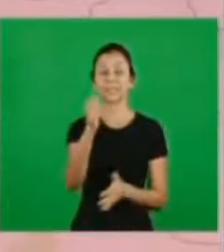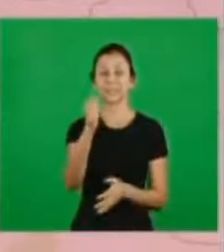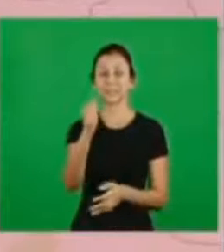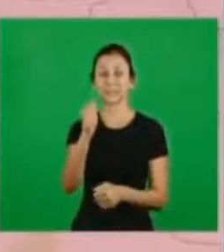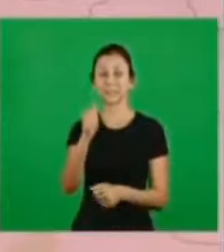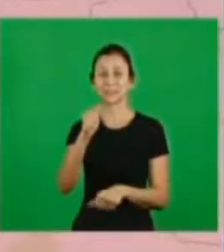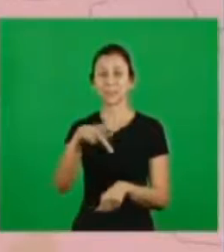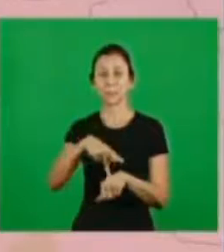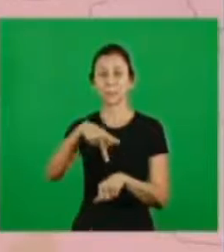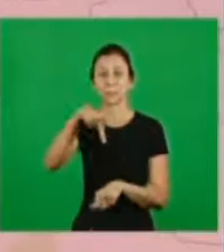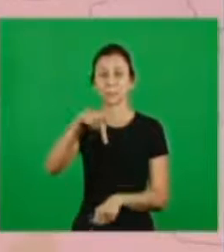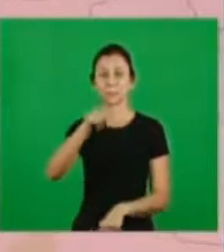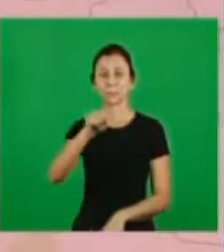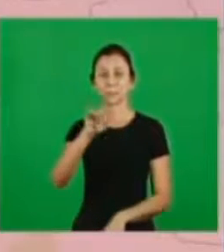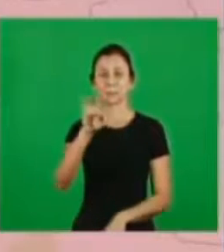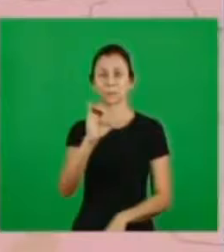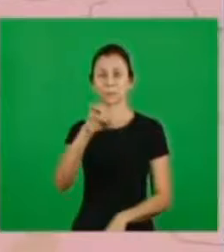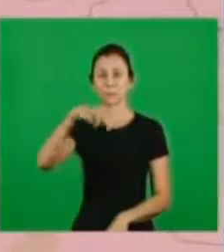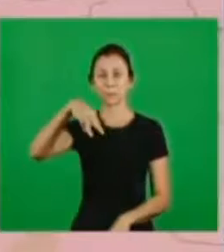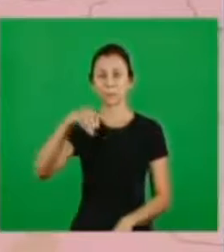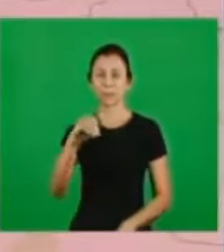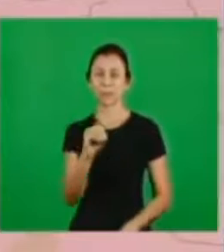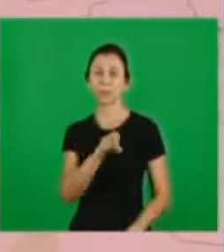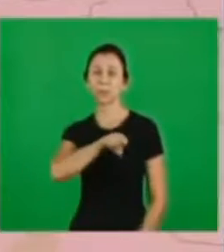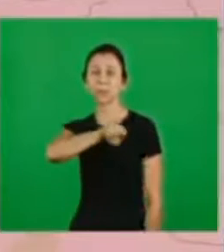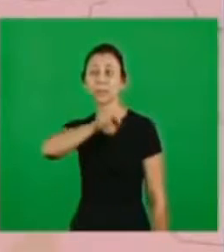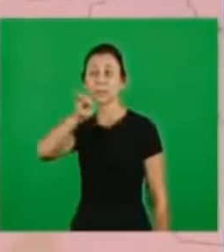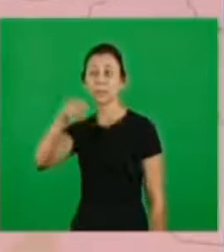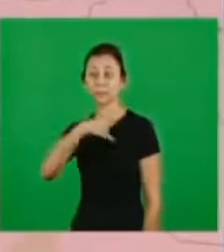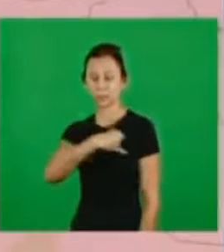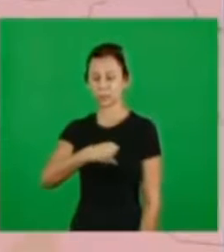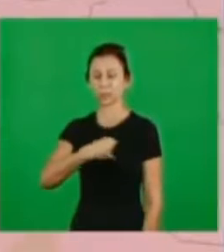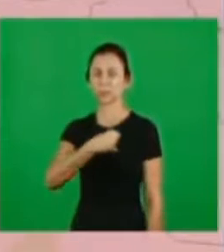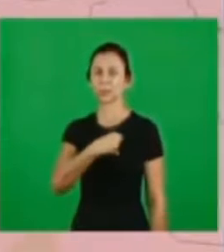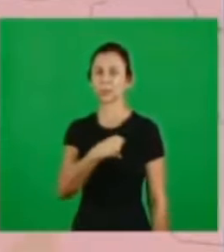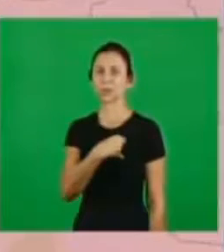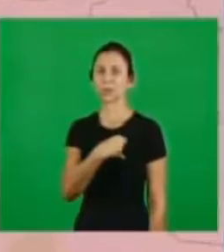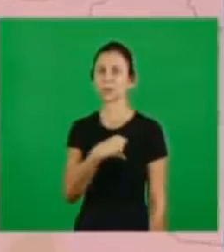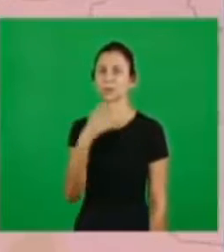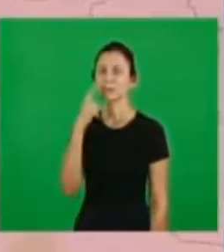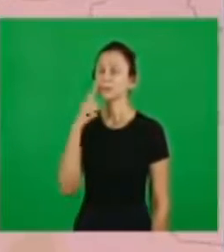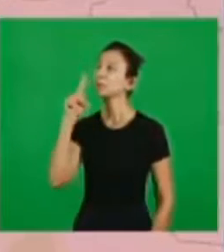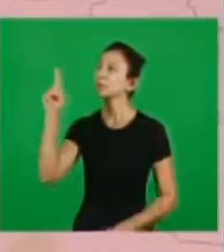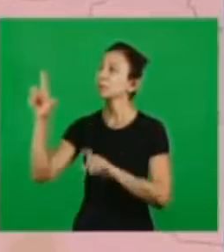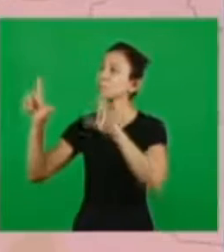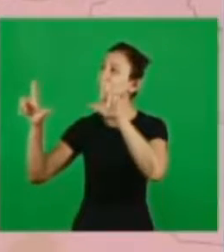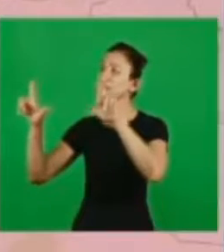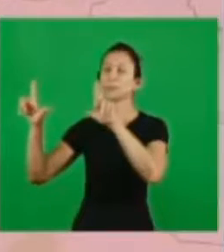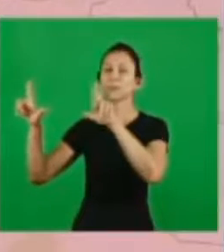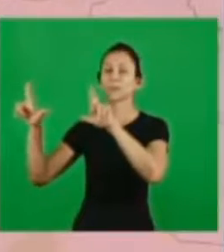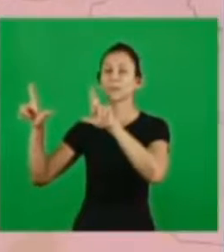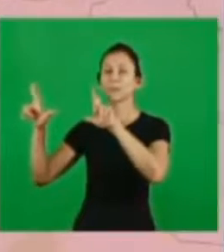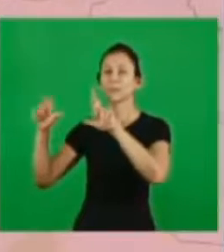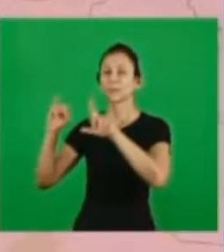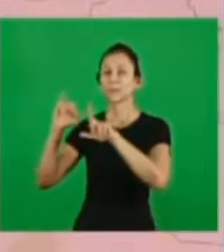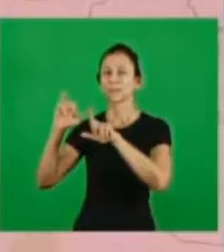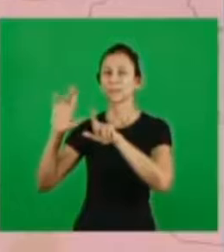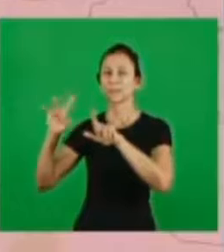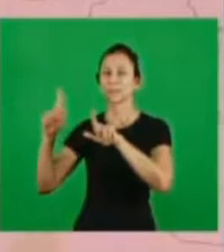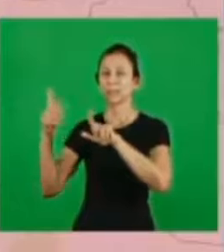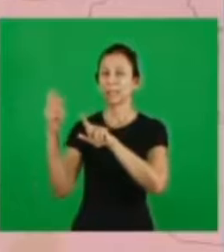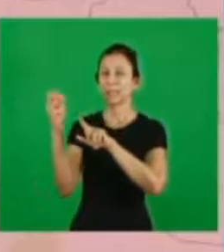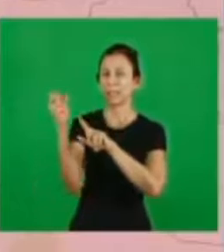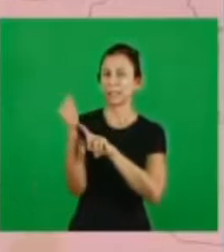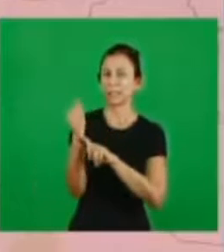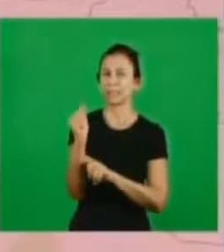of Patmos? When John and the seven church, the island Patmos, it shows